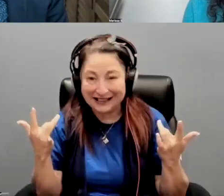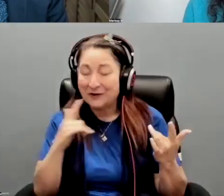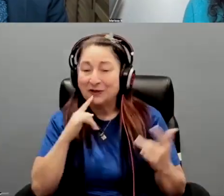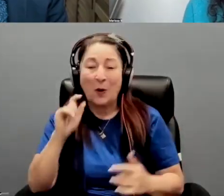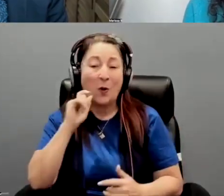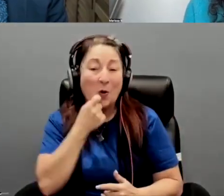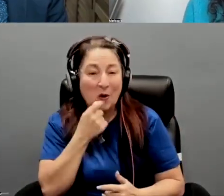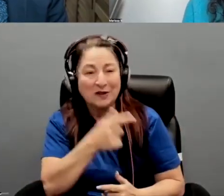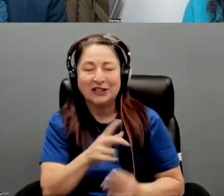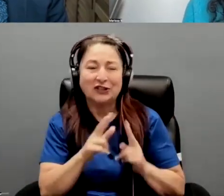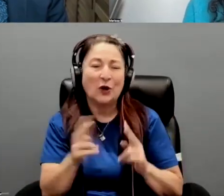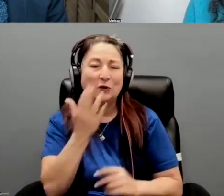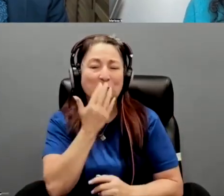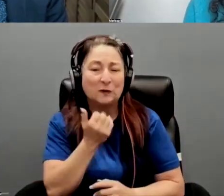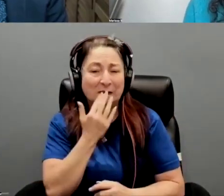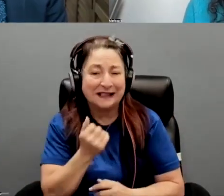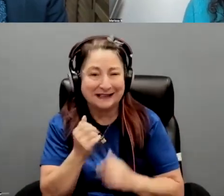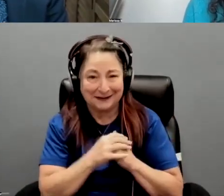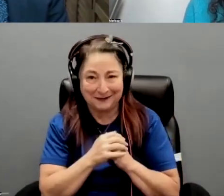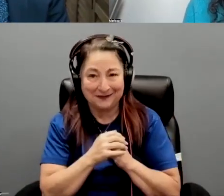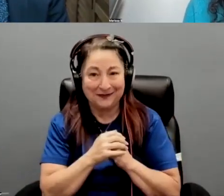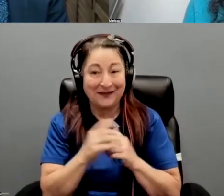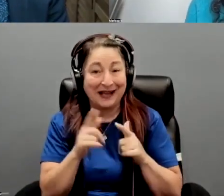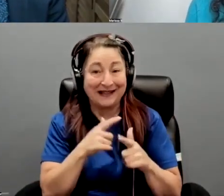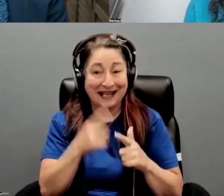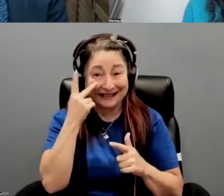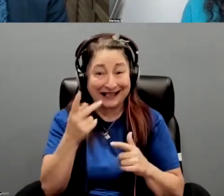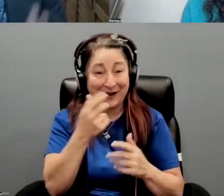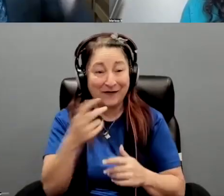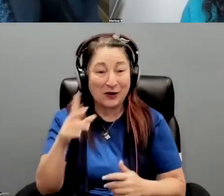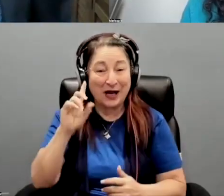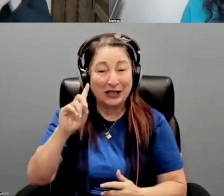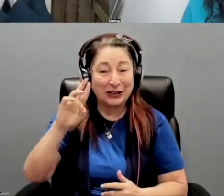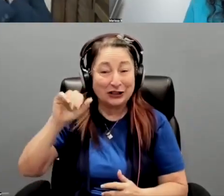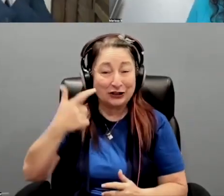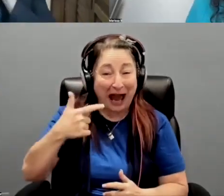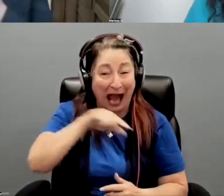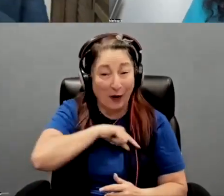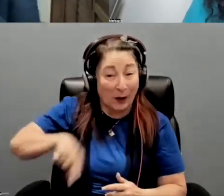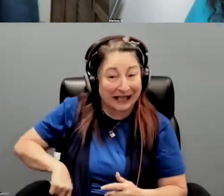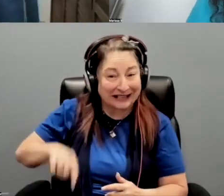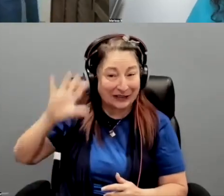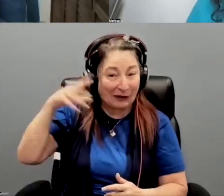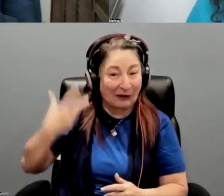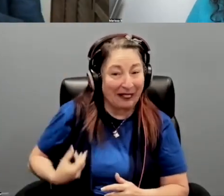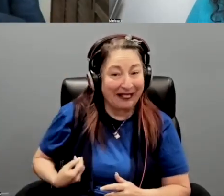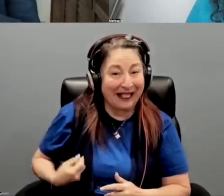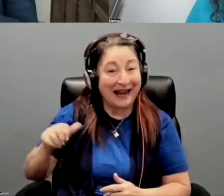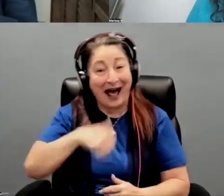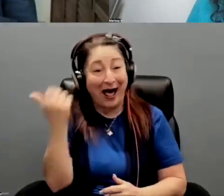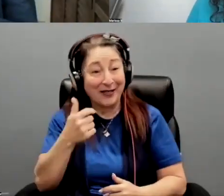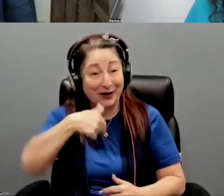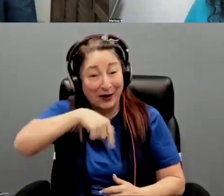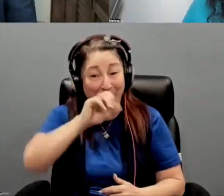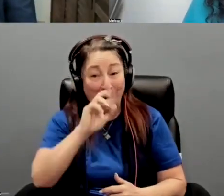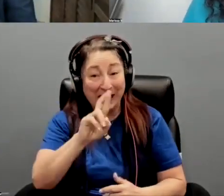just so sweet. And then just seeing a few drag queens and just other queer people that